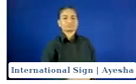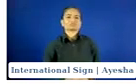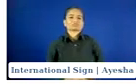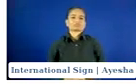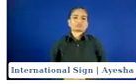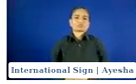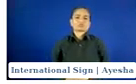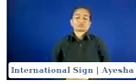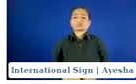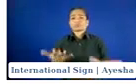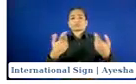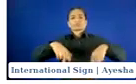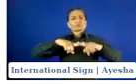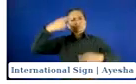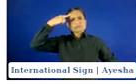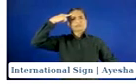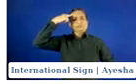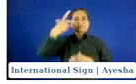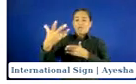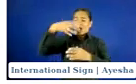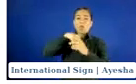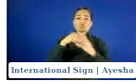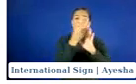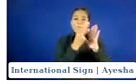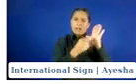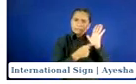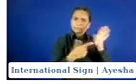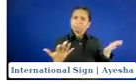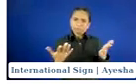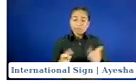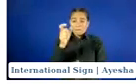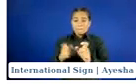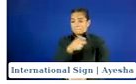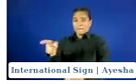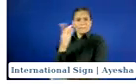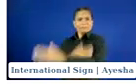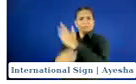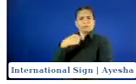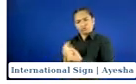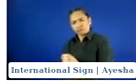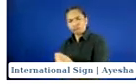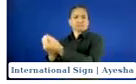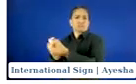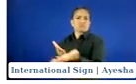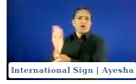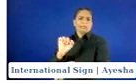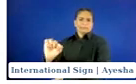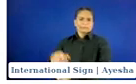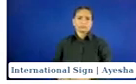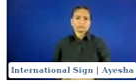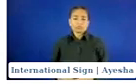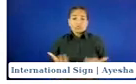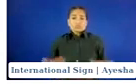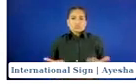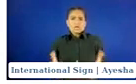Throughout today's webinar, you will hear from our country colleagues some of the things they have been doing to support the